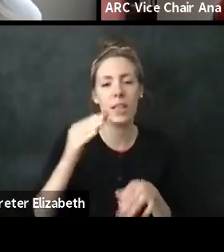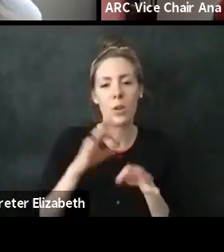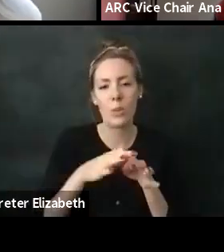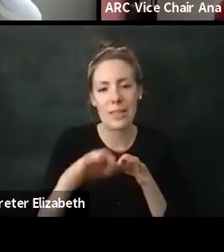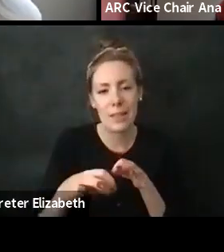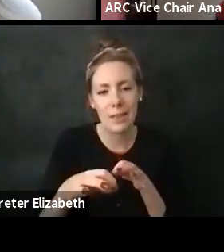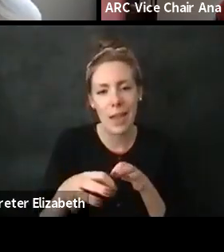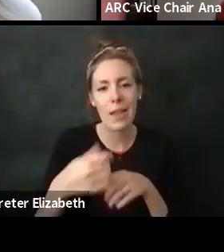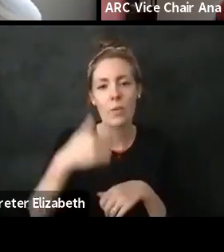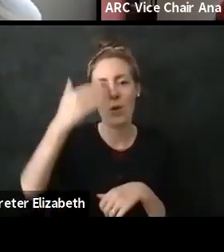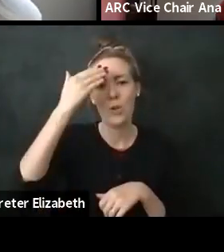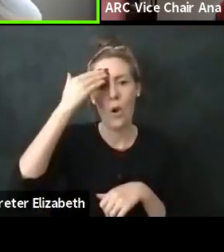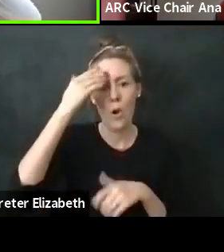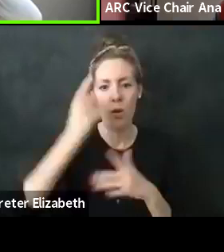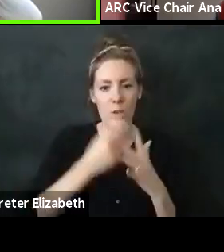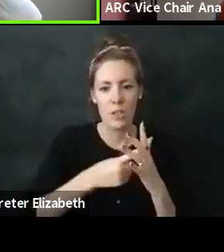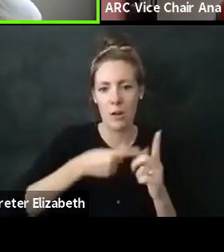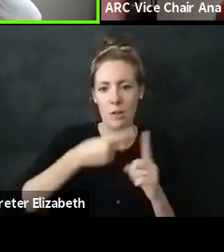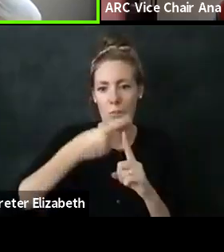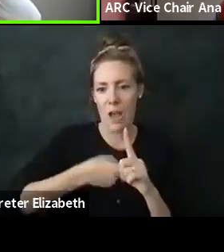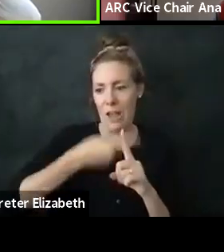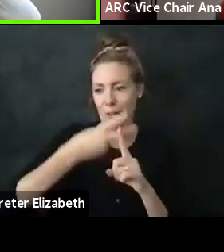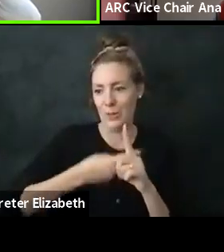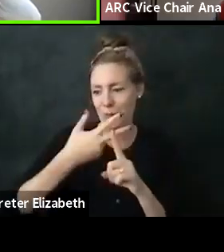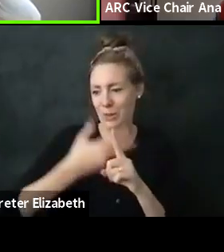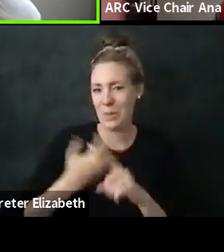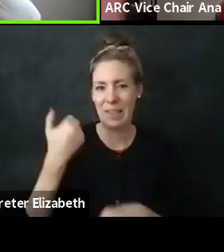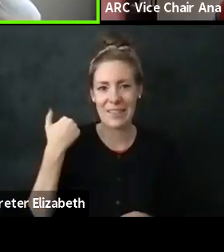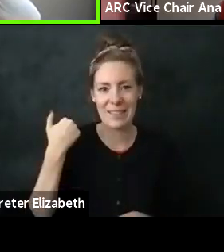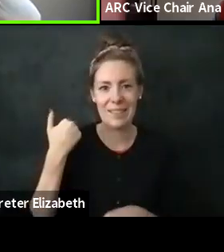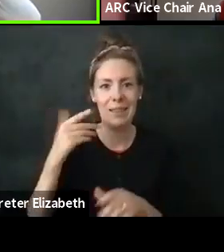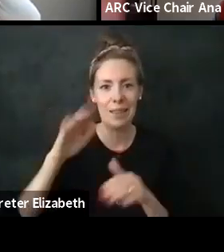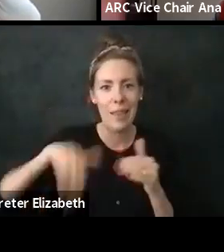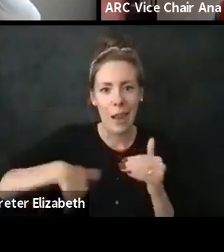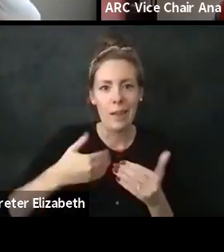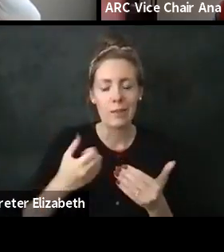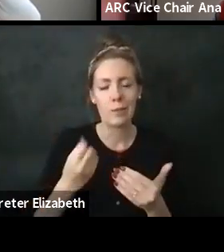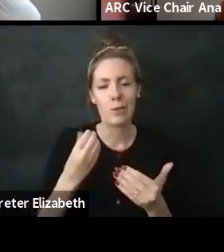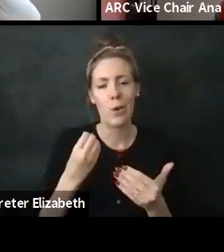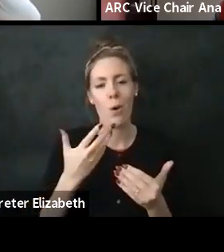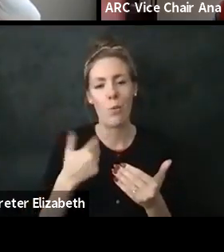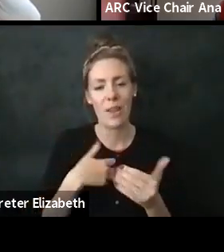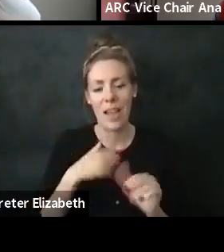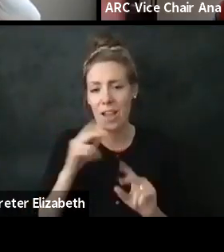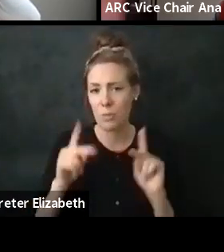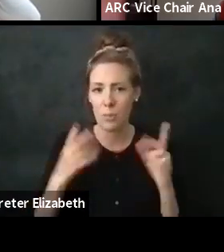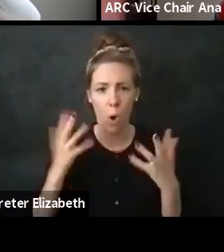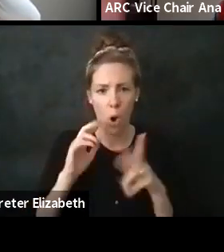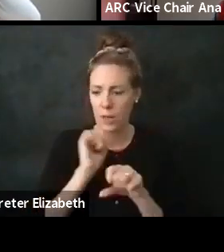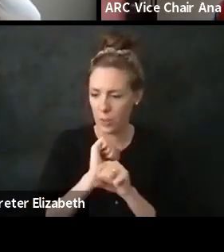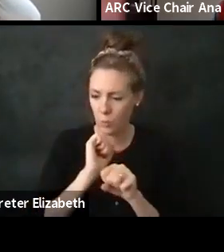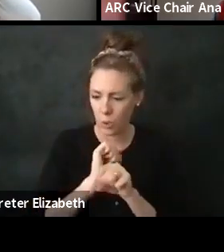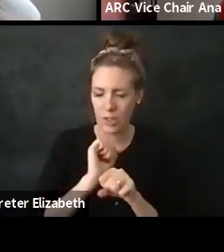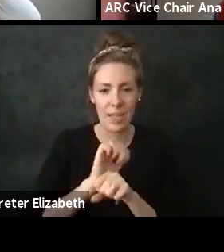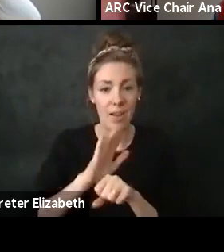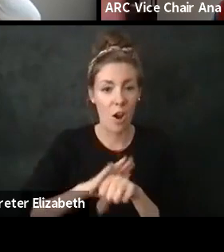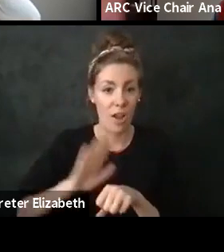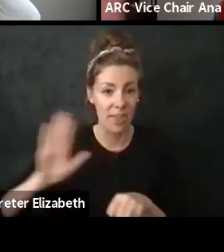started months behind. So, you know, we have folks in the community already working on